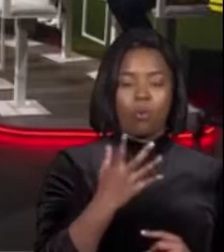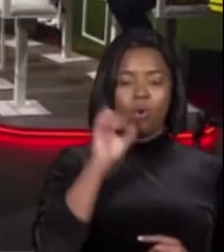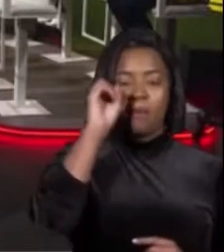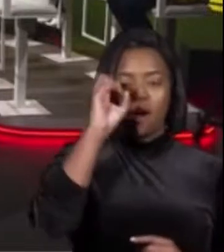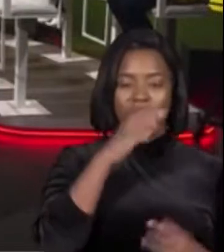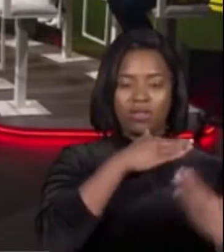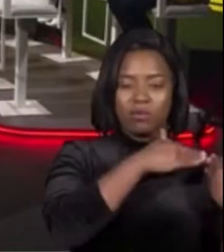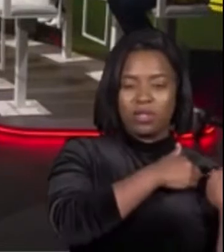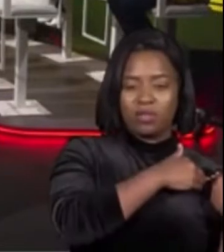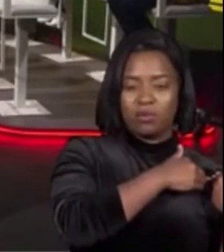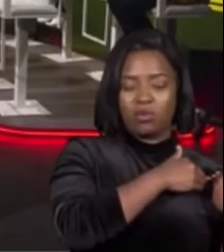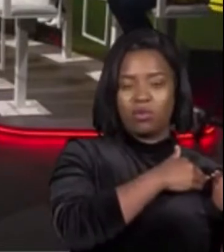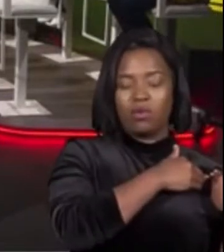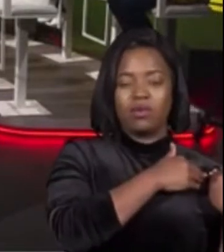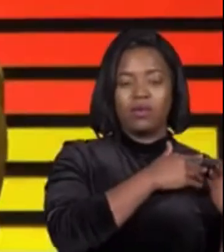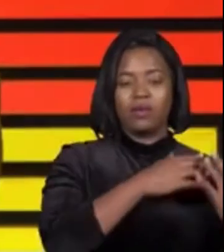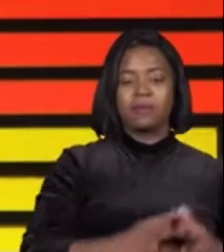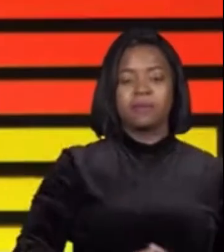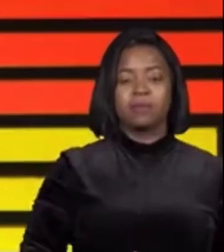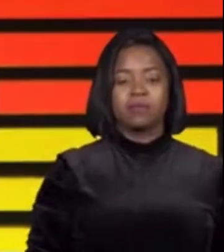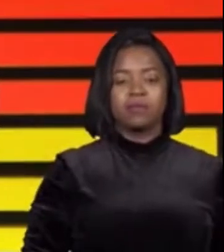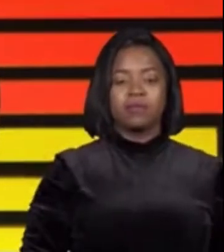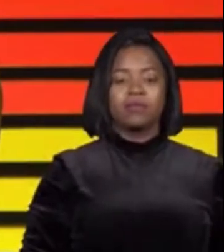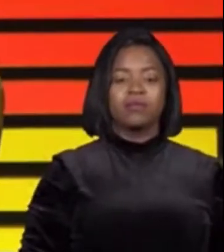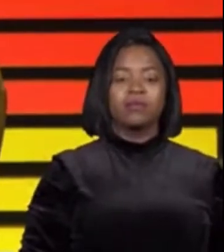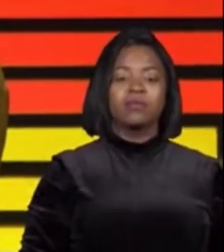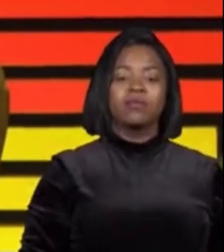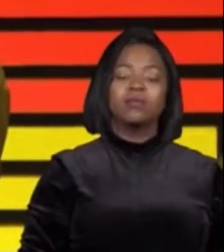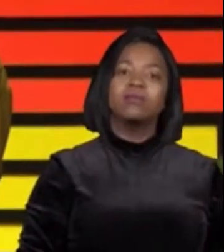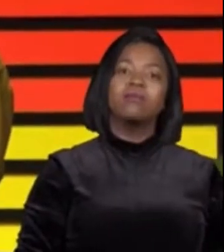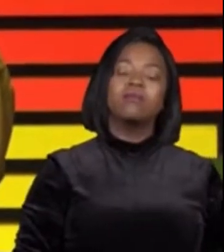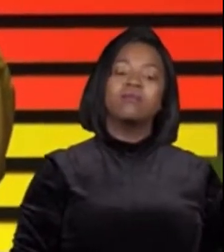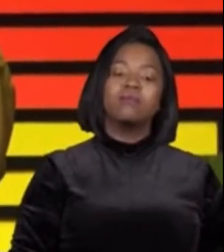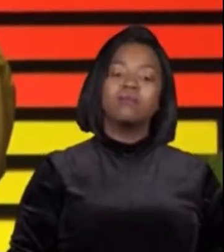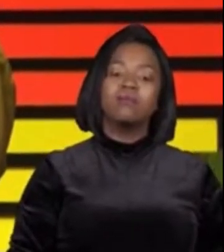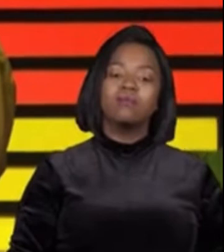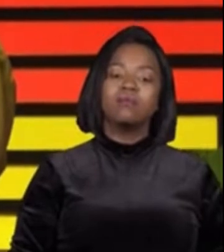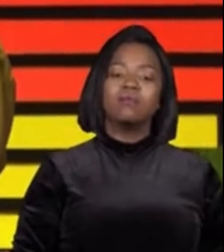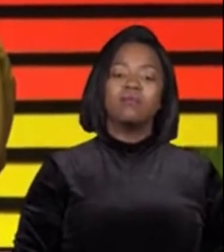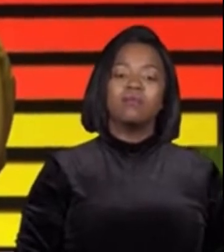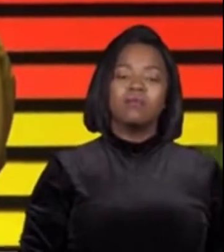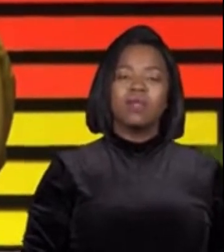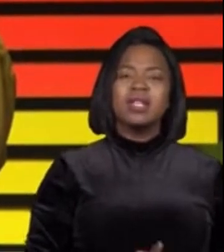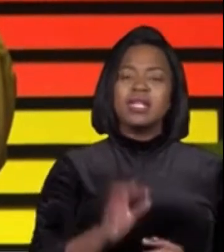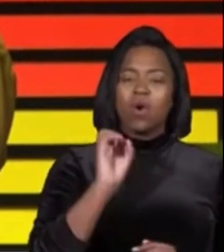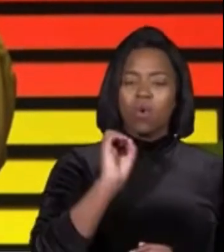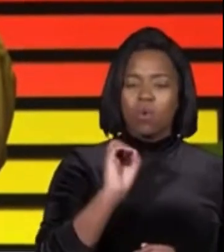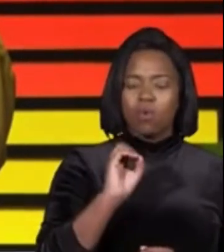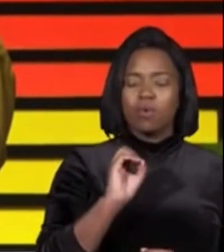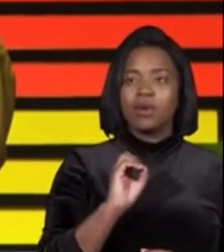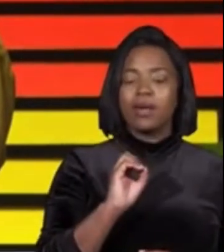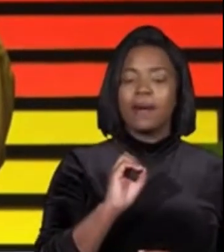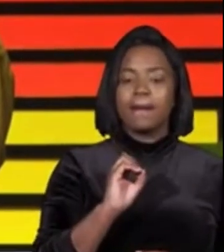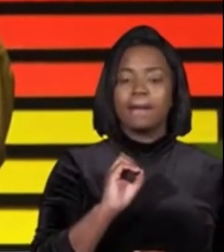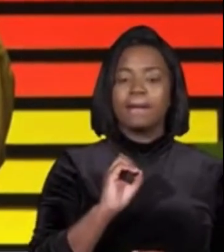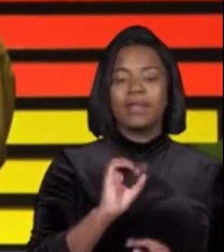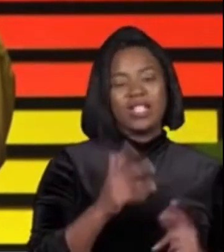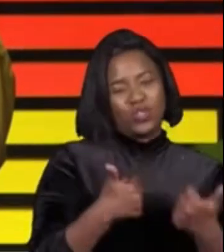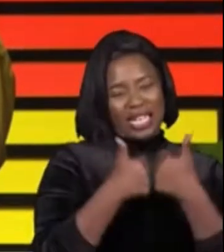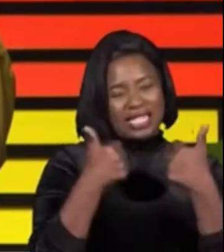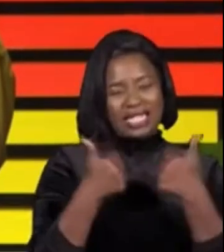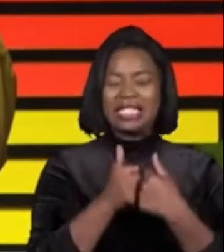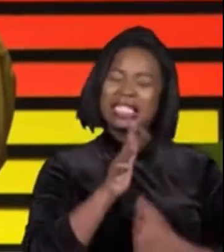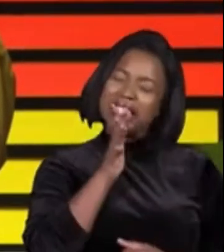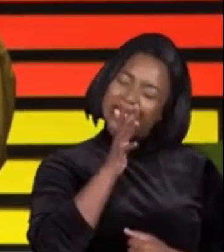one way or another. Ya kare ki le ka talosa matomong kere onale di challenge ke di nchiko